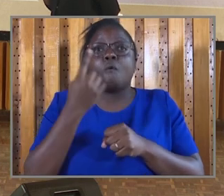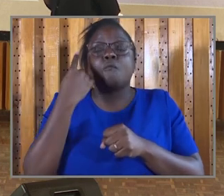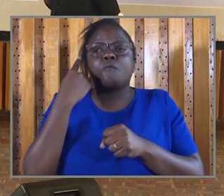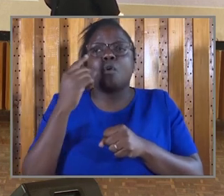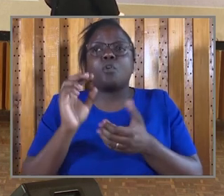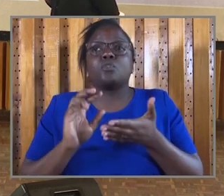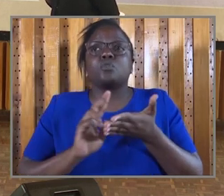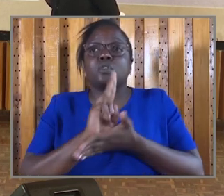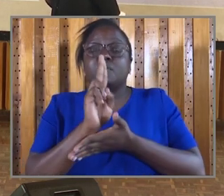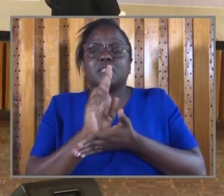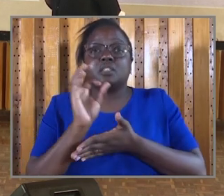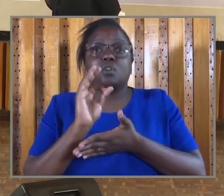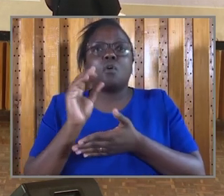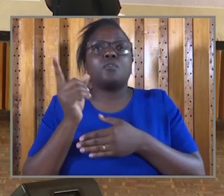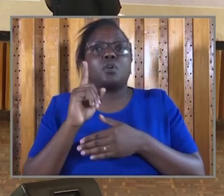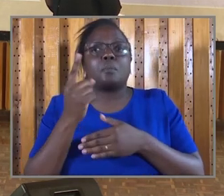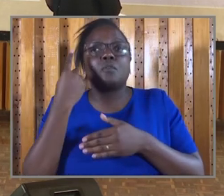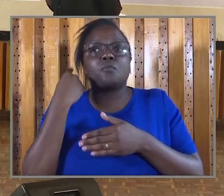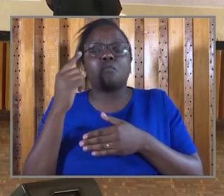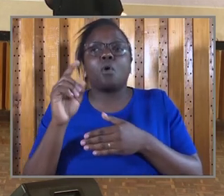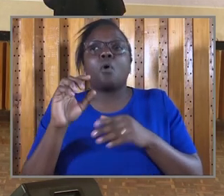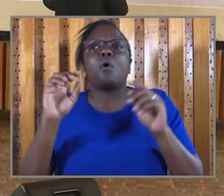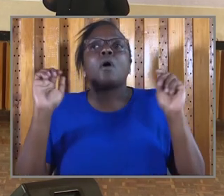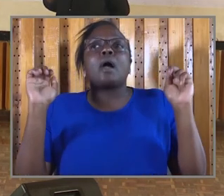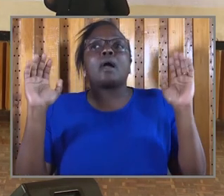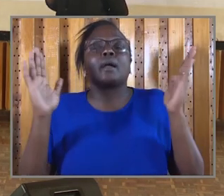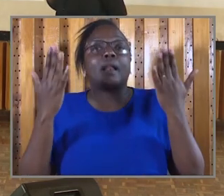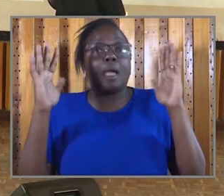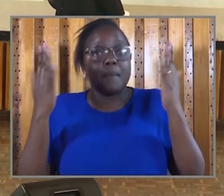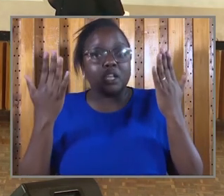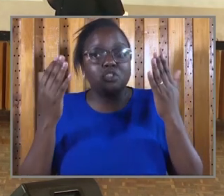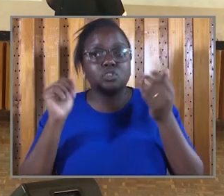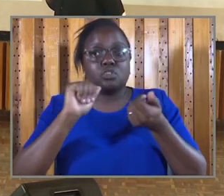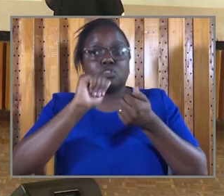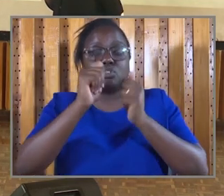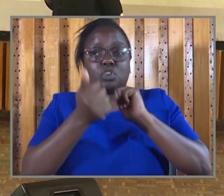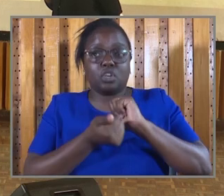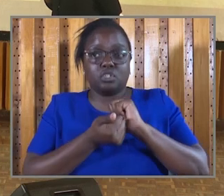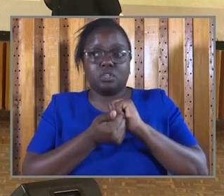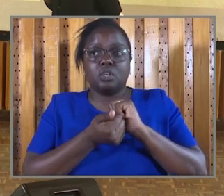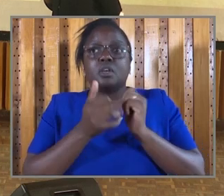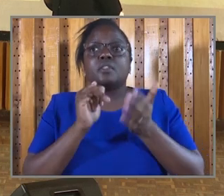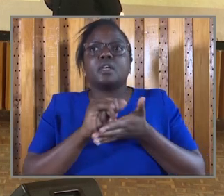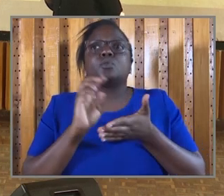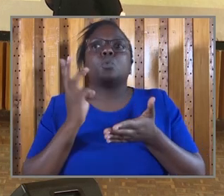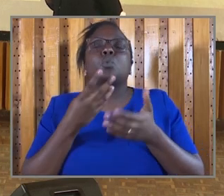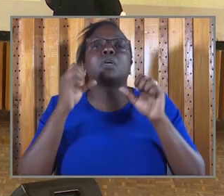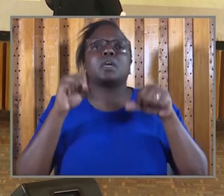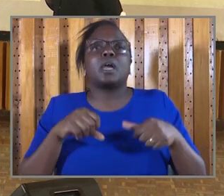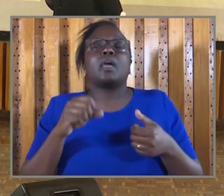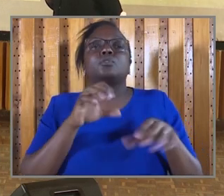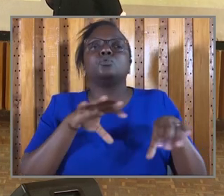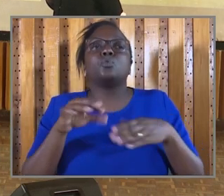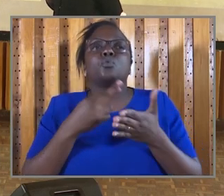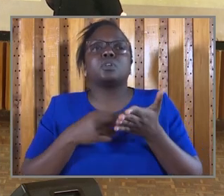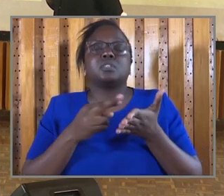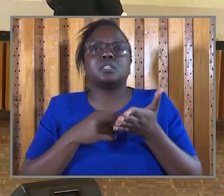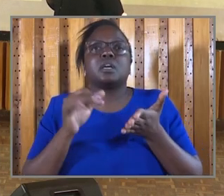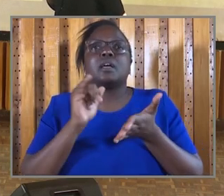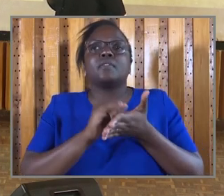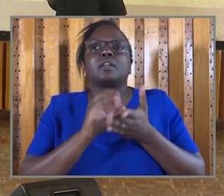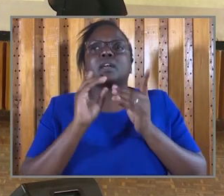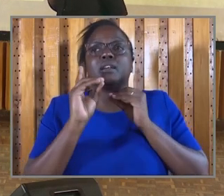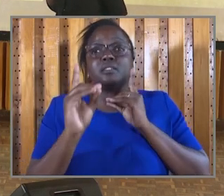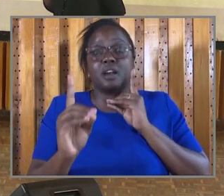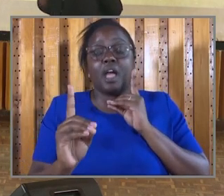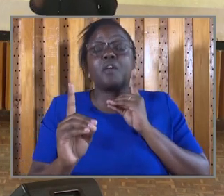Climate Change and Adaptation, for Wangari Maathai Institute, for our students, that we can do research that can actually drive policy? You don't have to